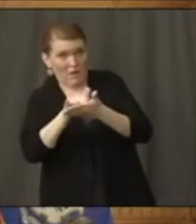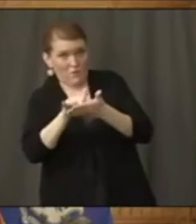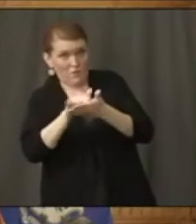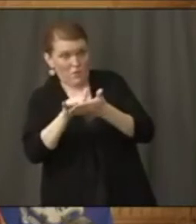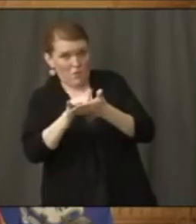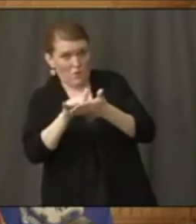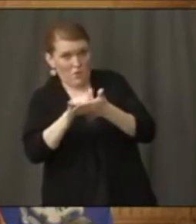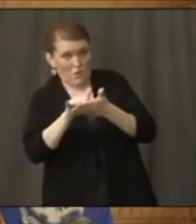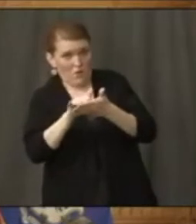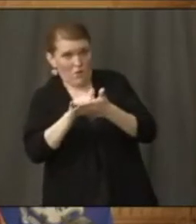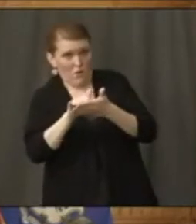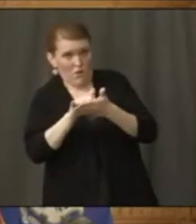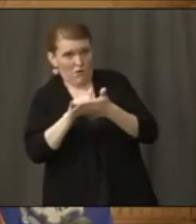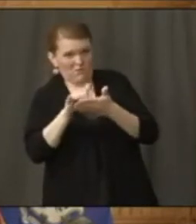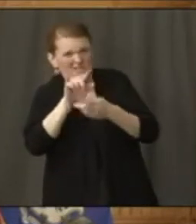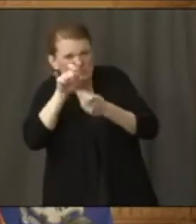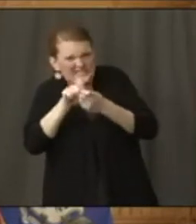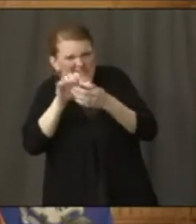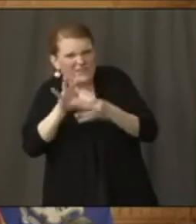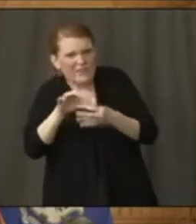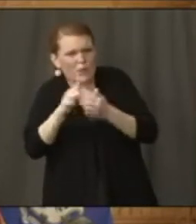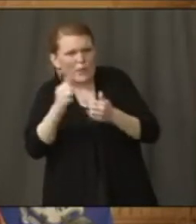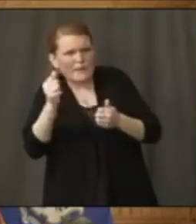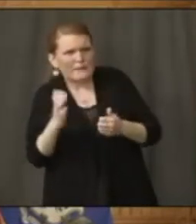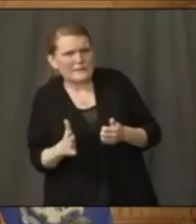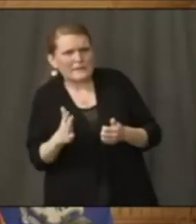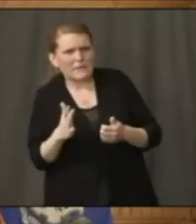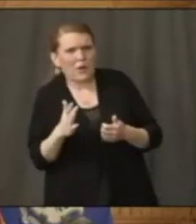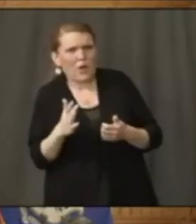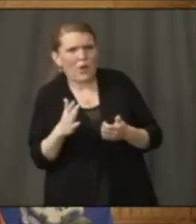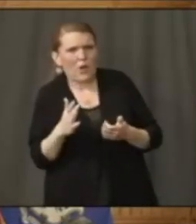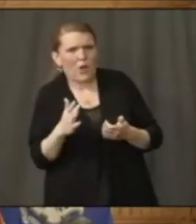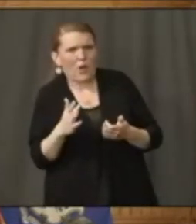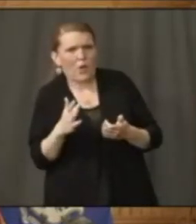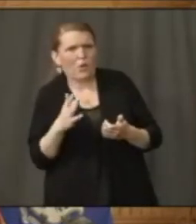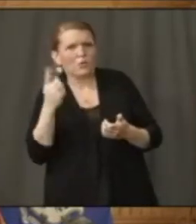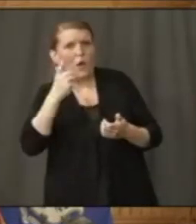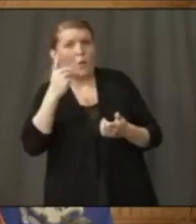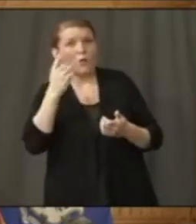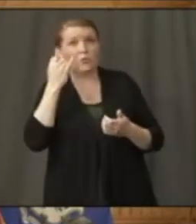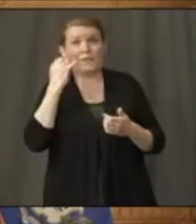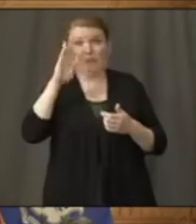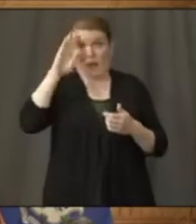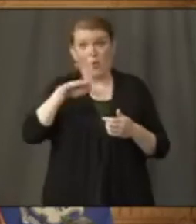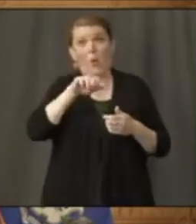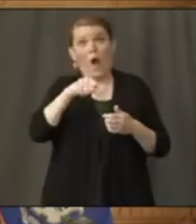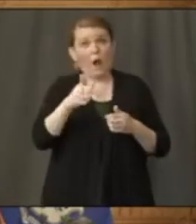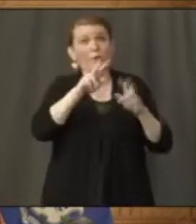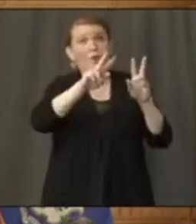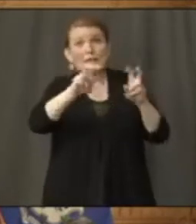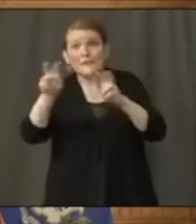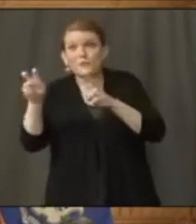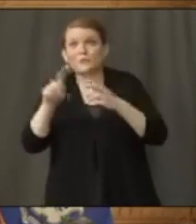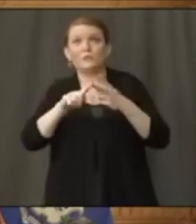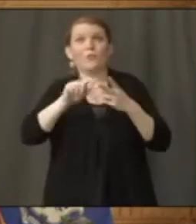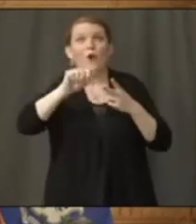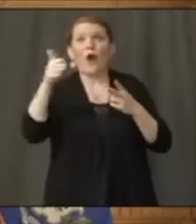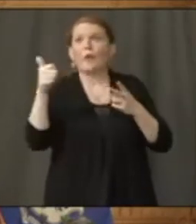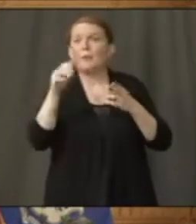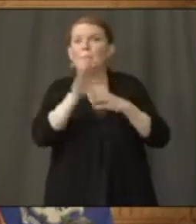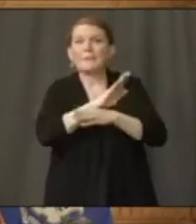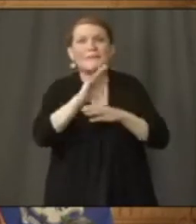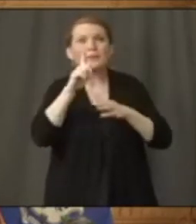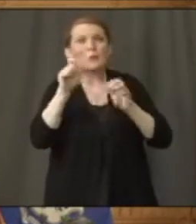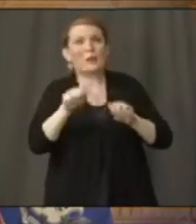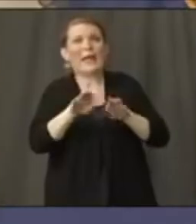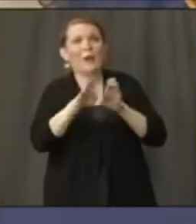casinos that make you more sensitive to it being done on a regional basis? Yeah, absolutely, Paz.